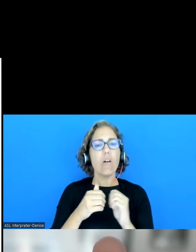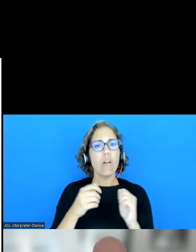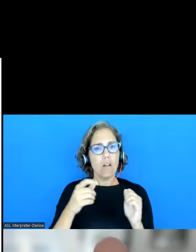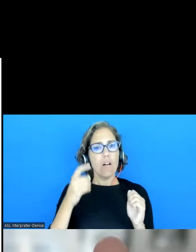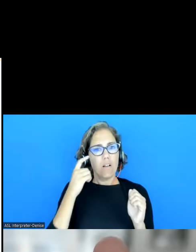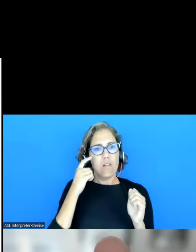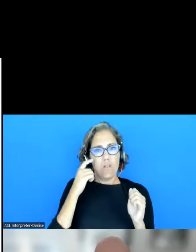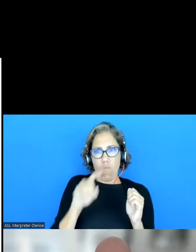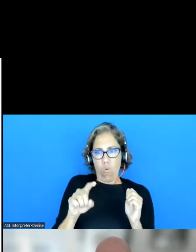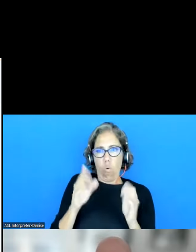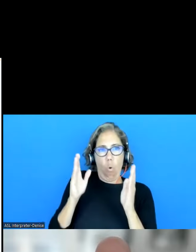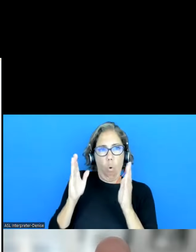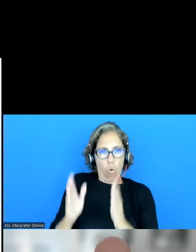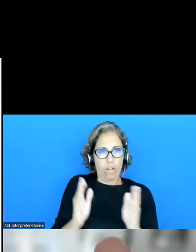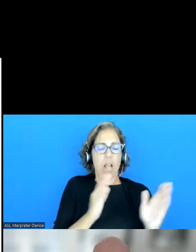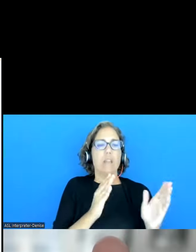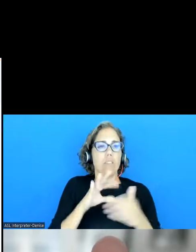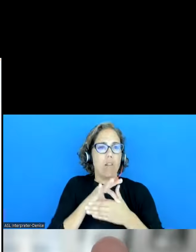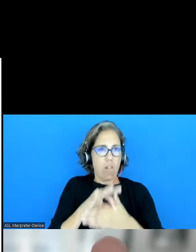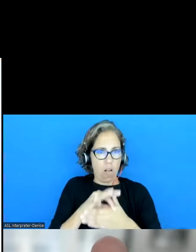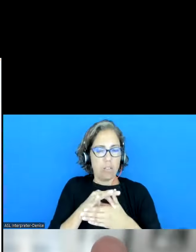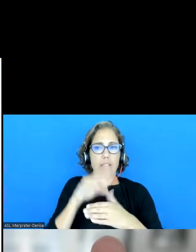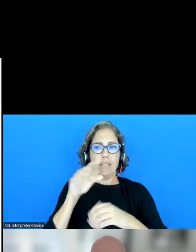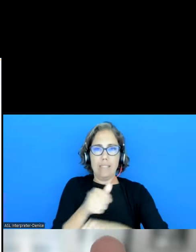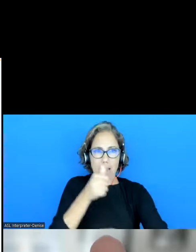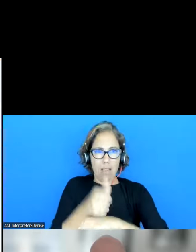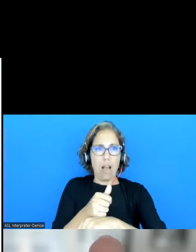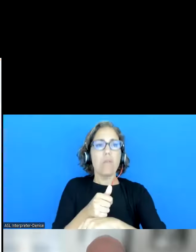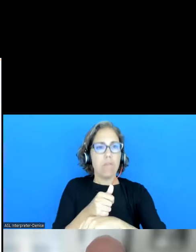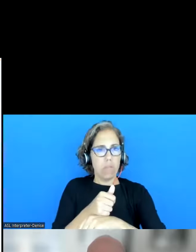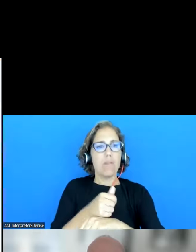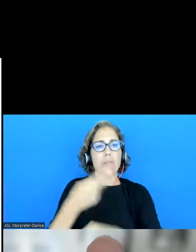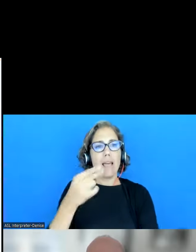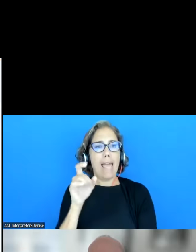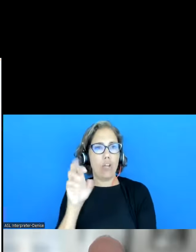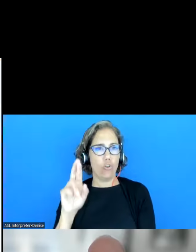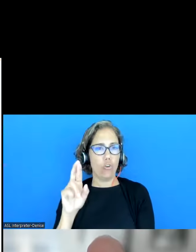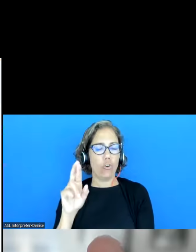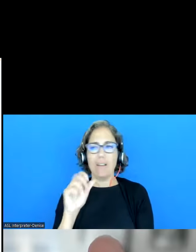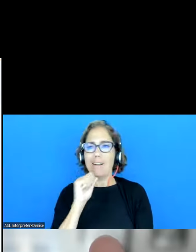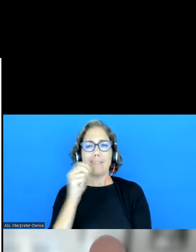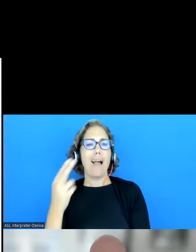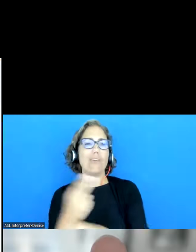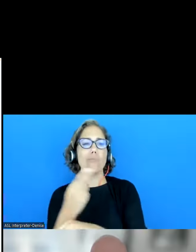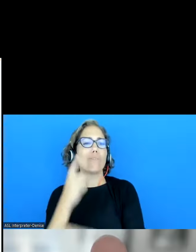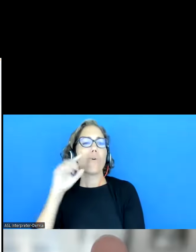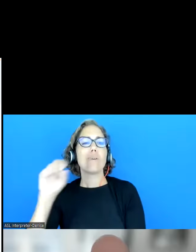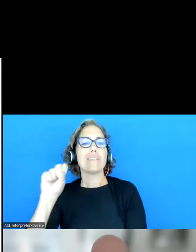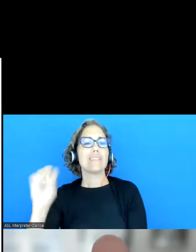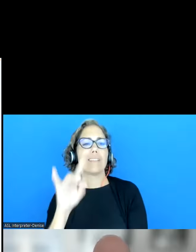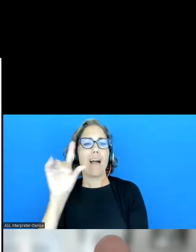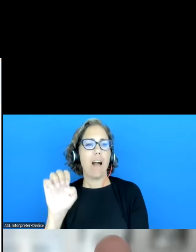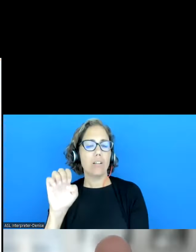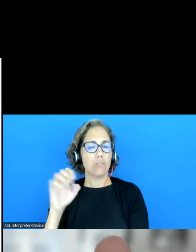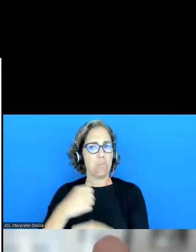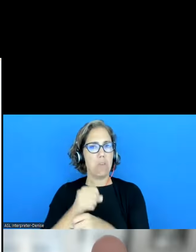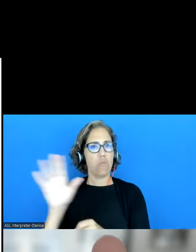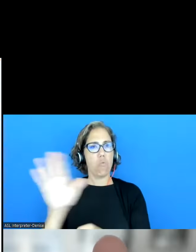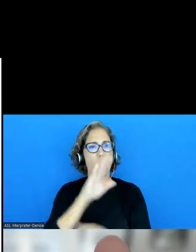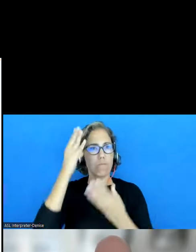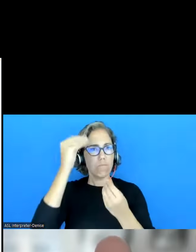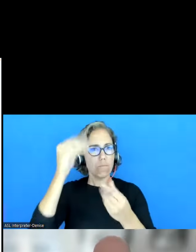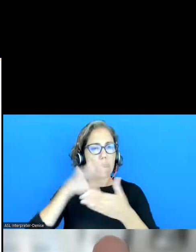for organizing the content and setting up these headers, rather than using it as a style option to make content